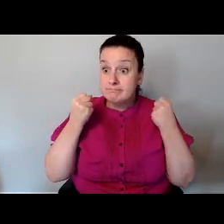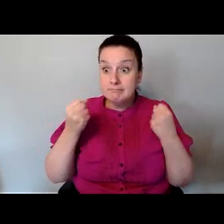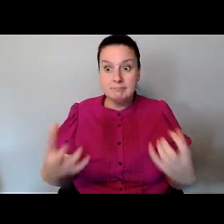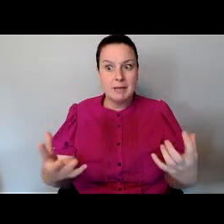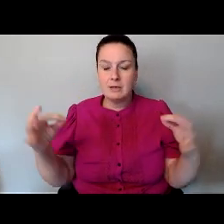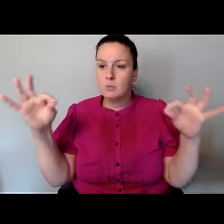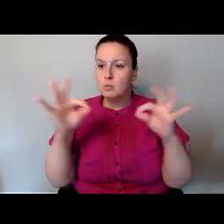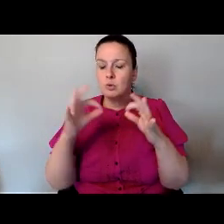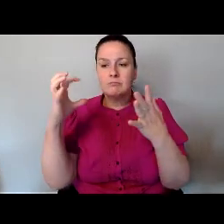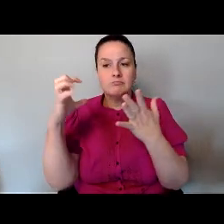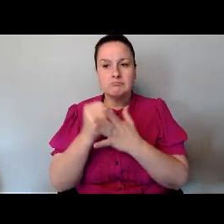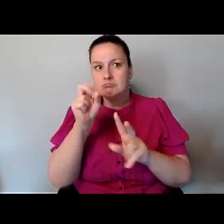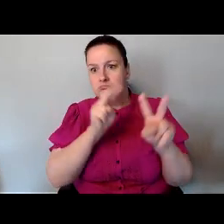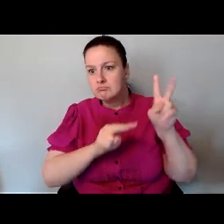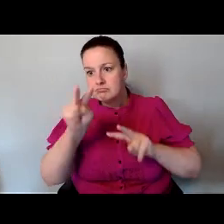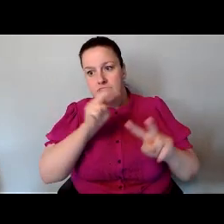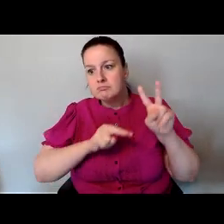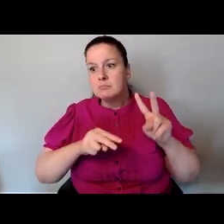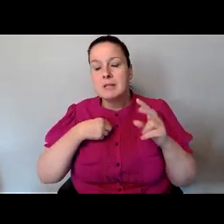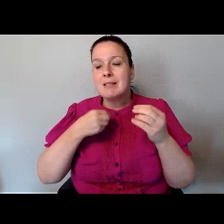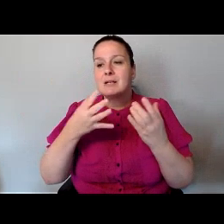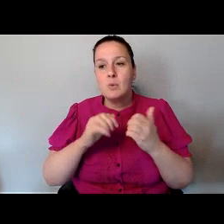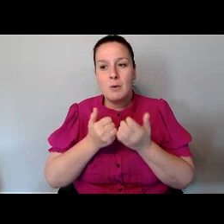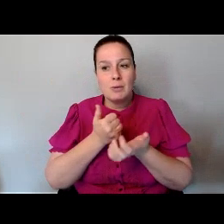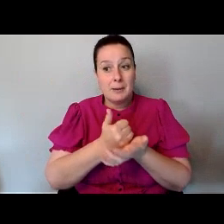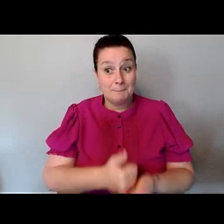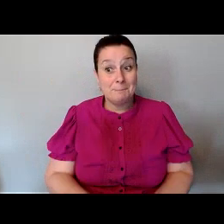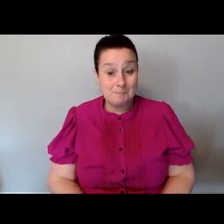these and let us know how we can help you.